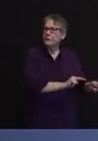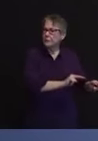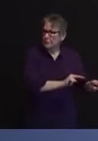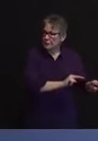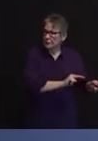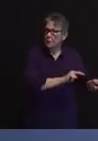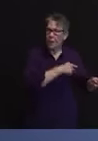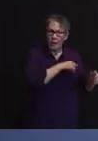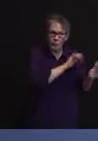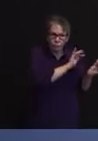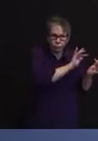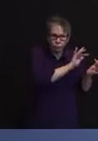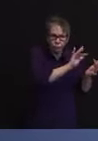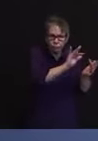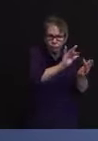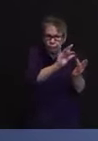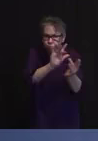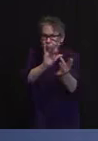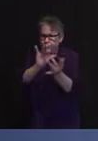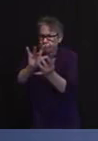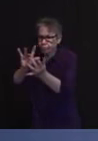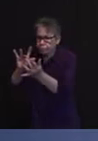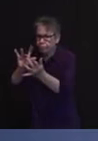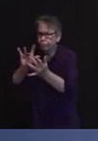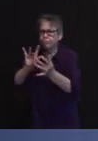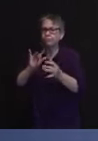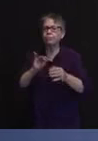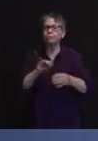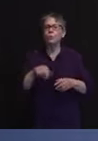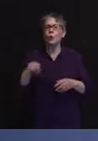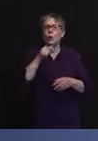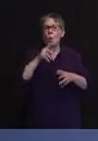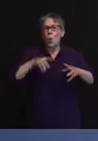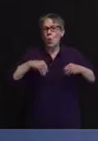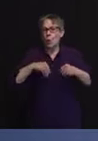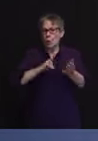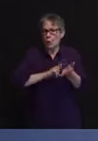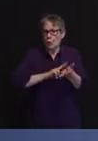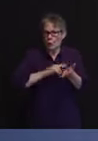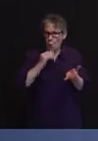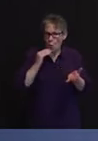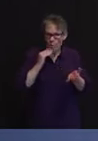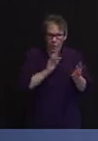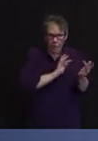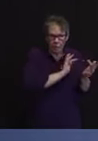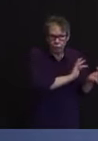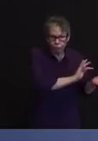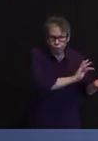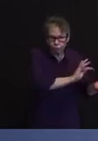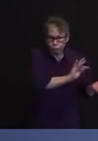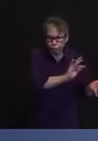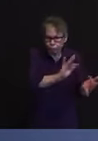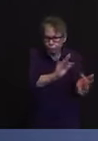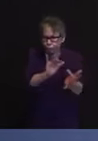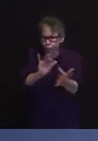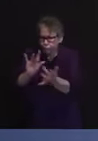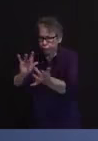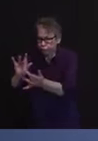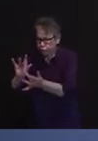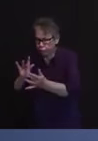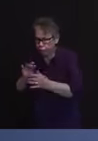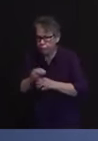owners of the nursing homes over the weekend. They pledged to be on site on Sunday, and they were, because some of them